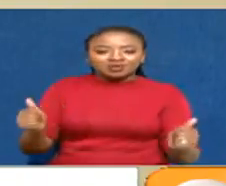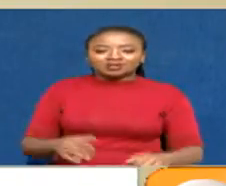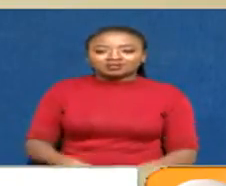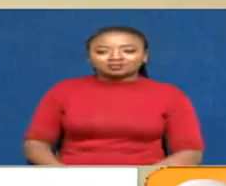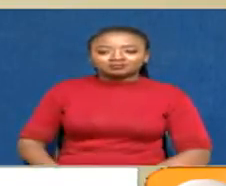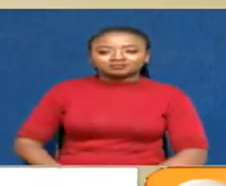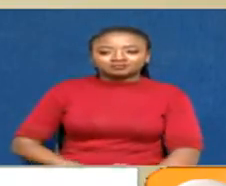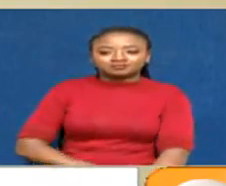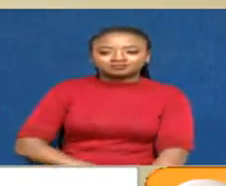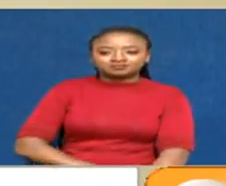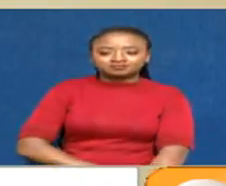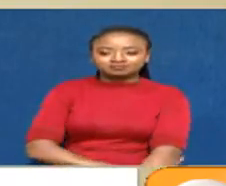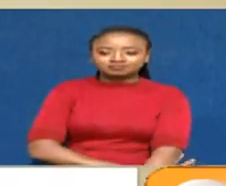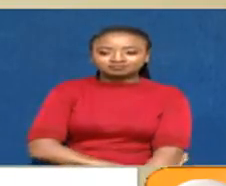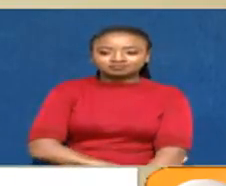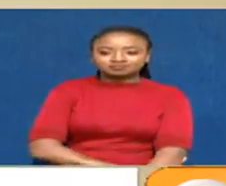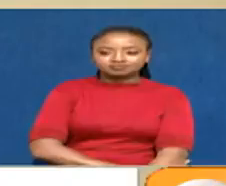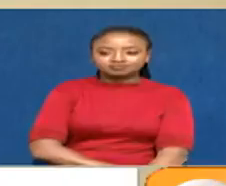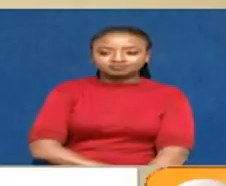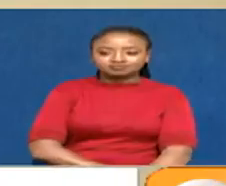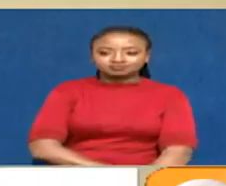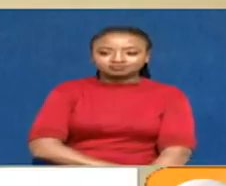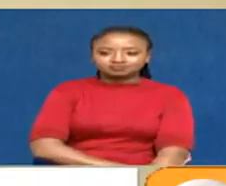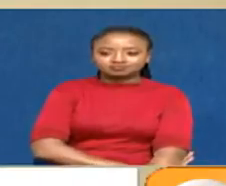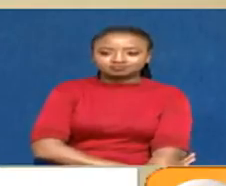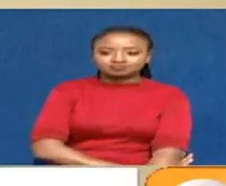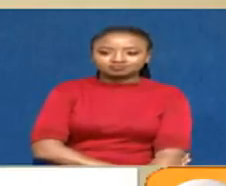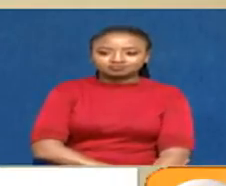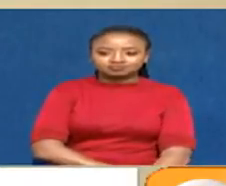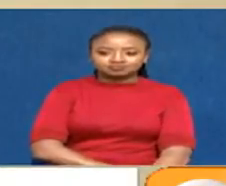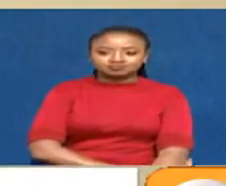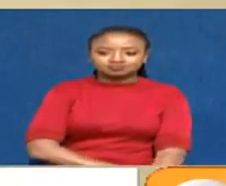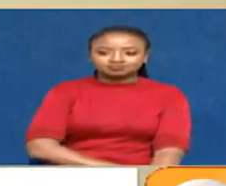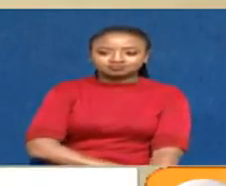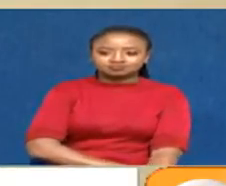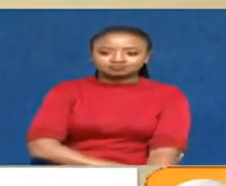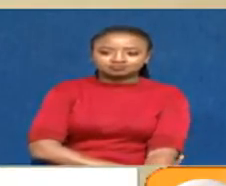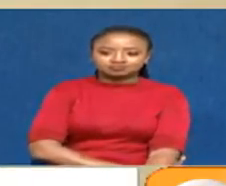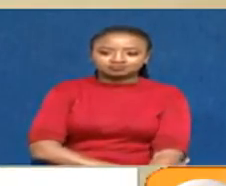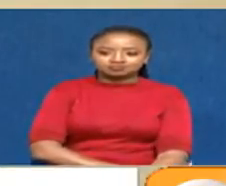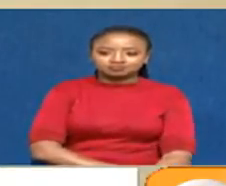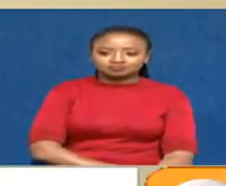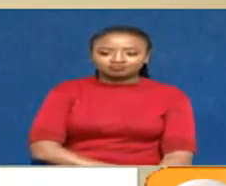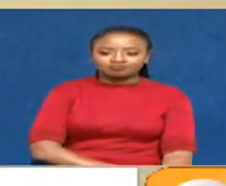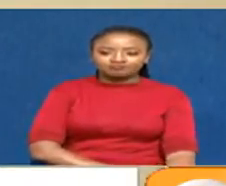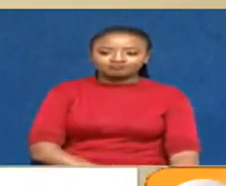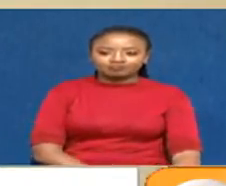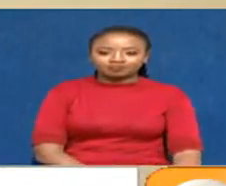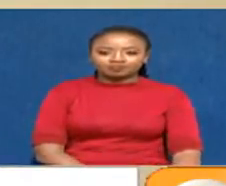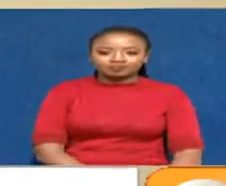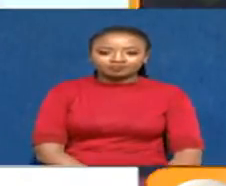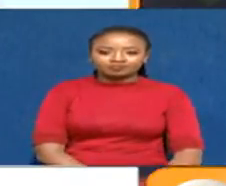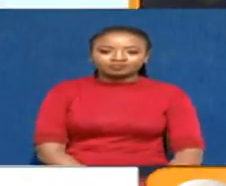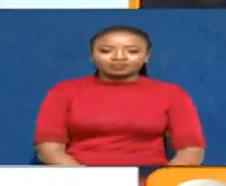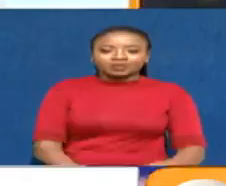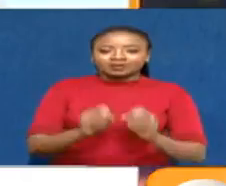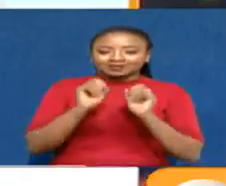but ultimately, I believe the digital lenders have done more good for Kenya than we have any bad. Okay.